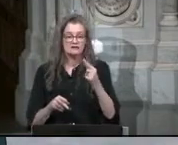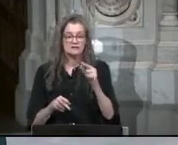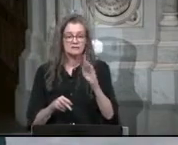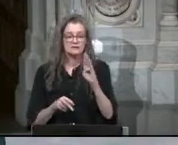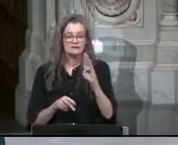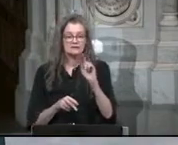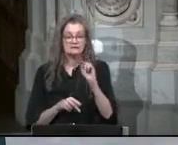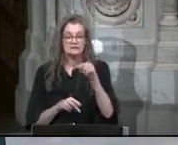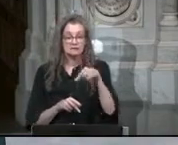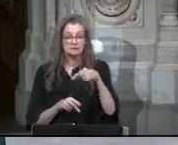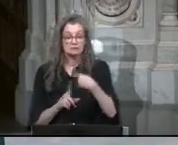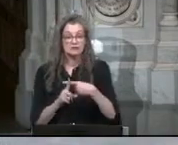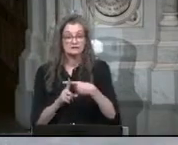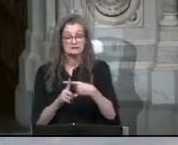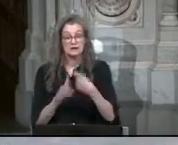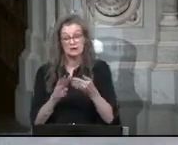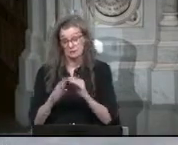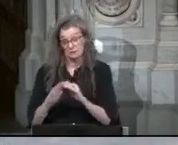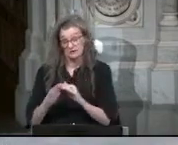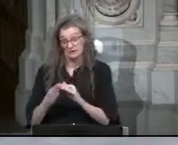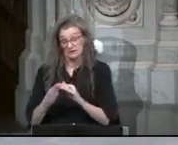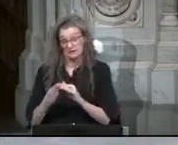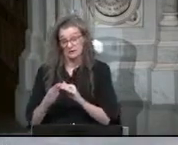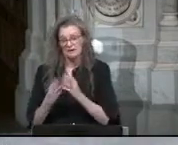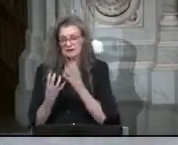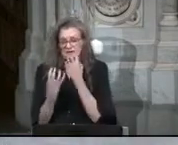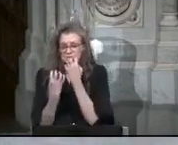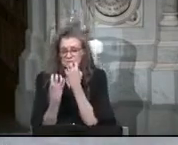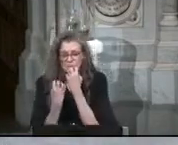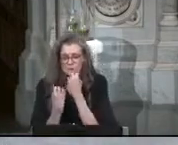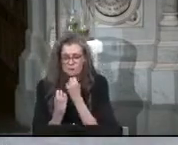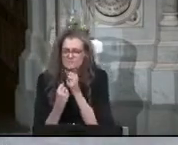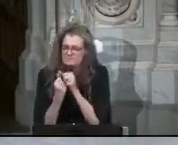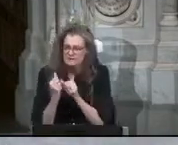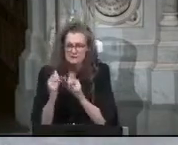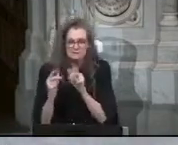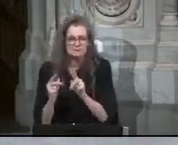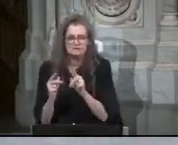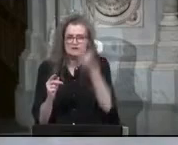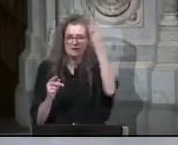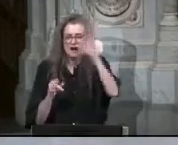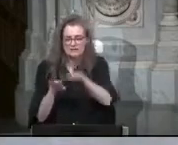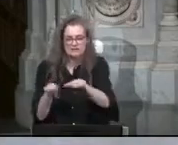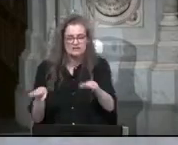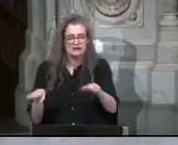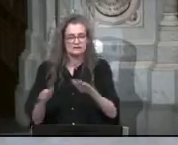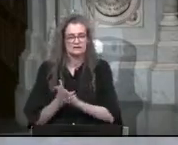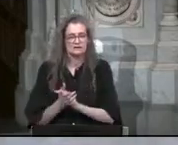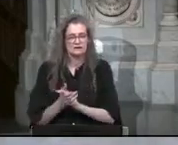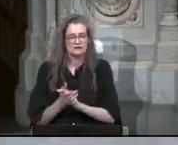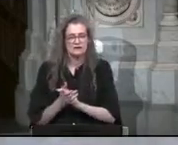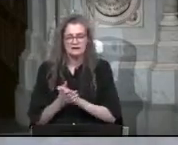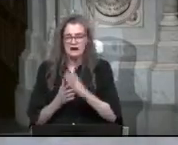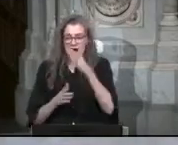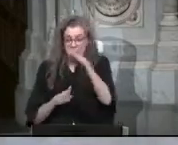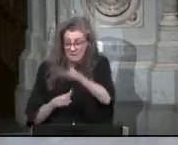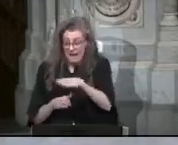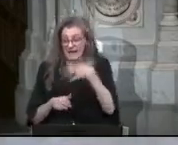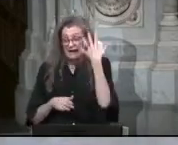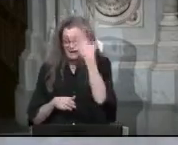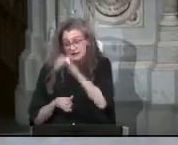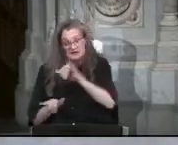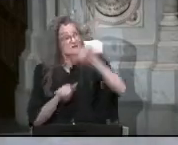community. The worth of each and every person as a child of God made in God's